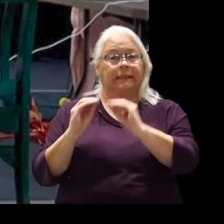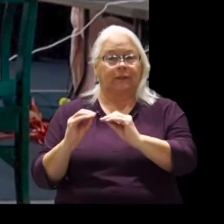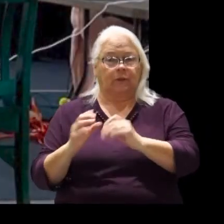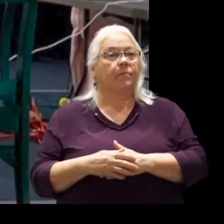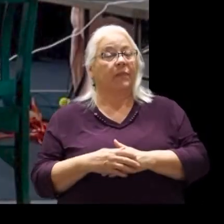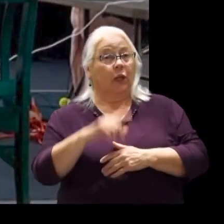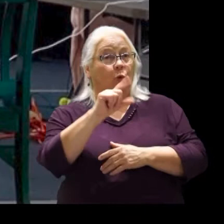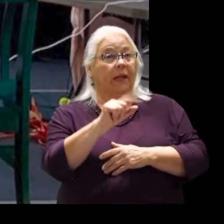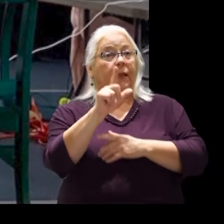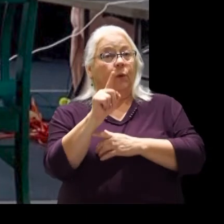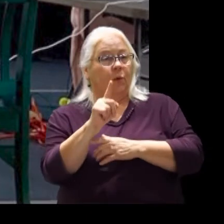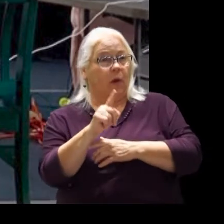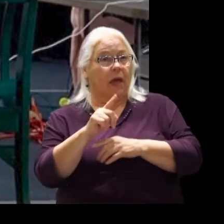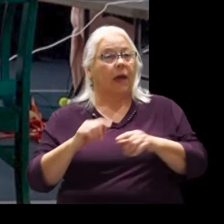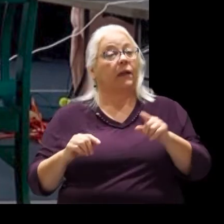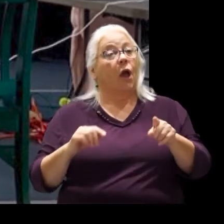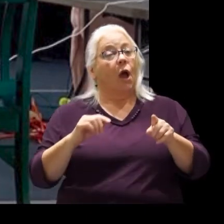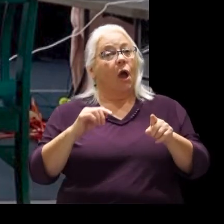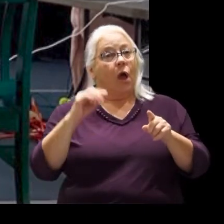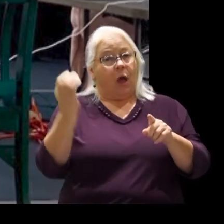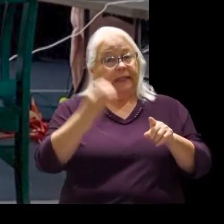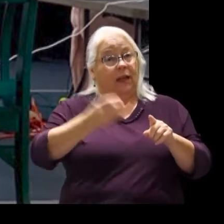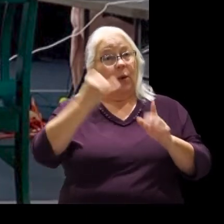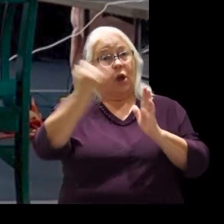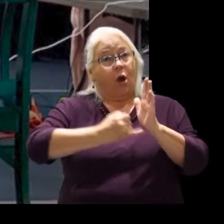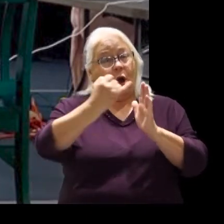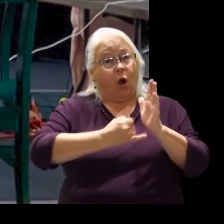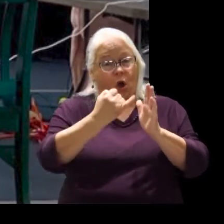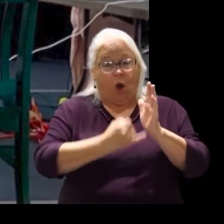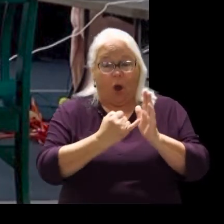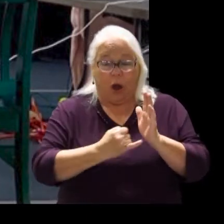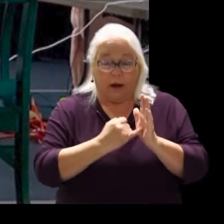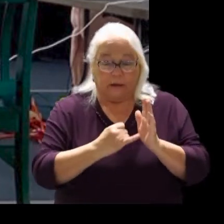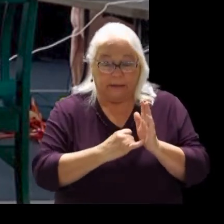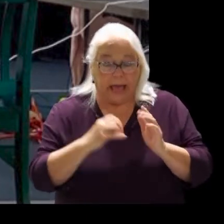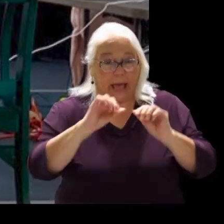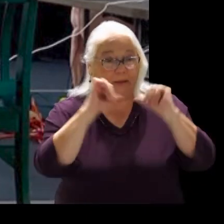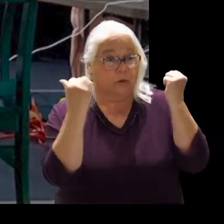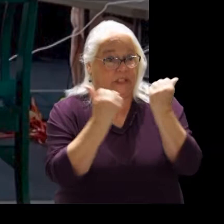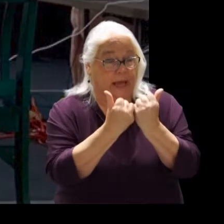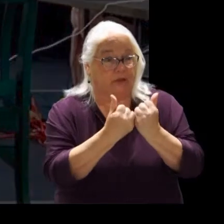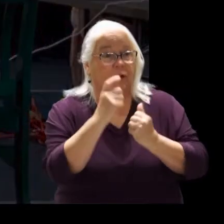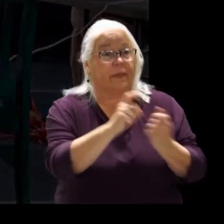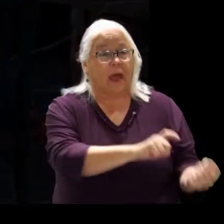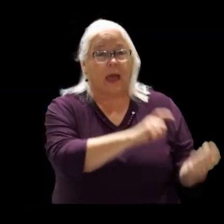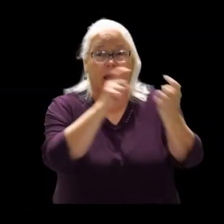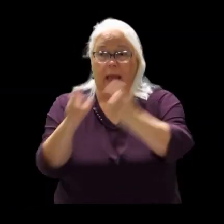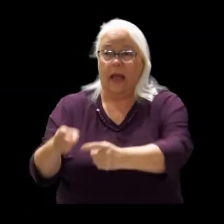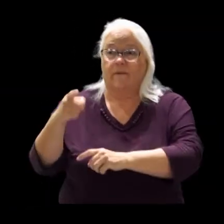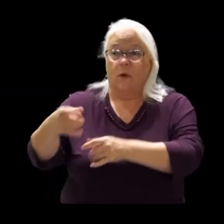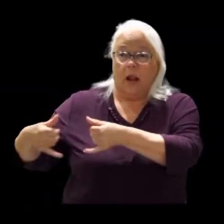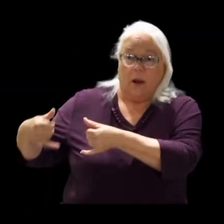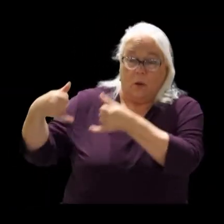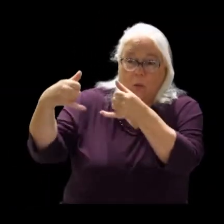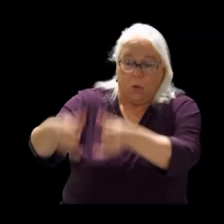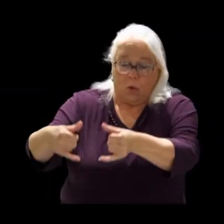time. In 2021, Karen won the Ontario Arts Education Association Community Arts Educator of the Year Award for